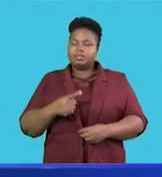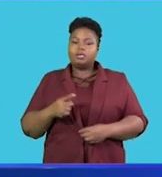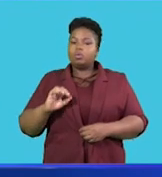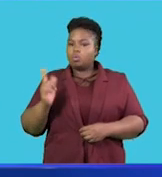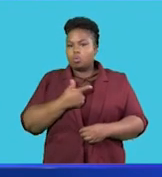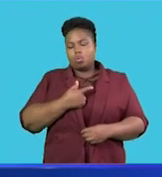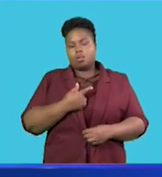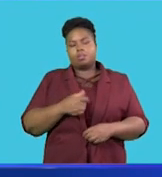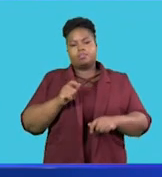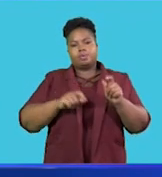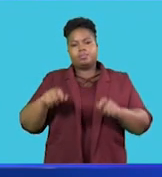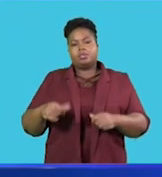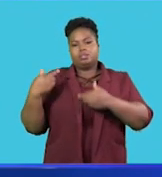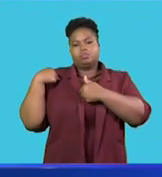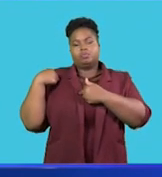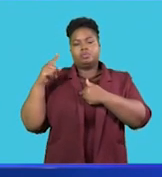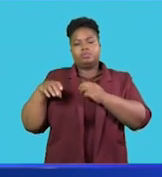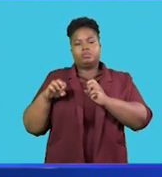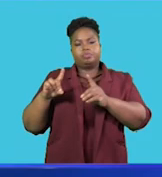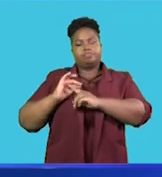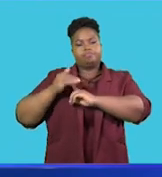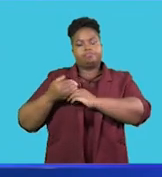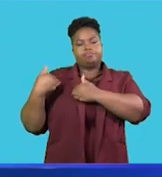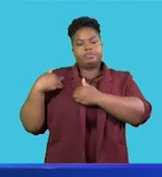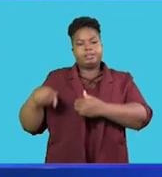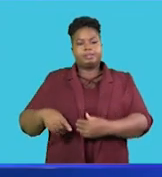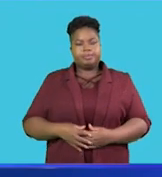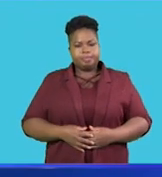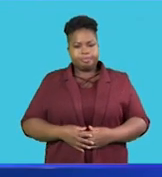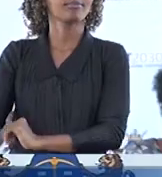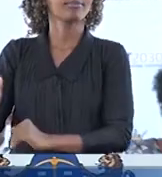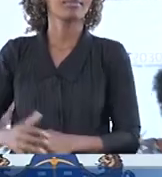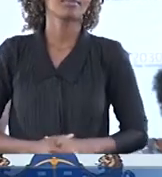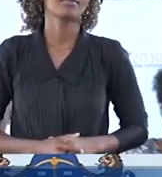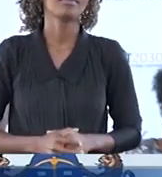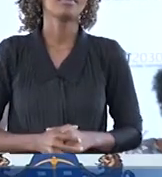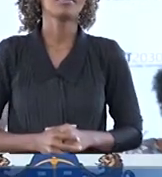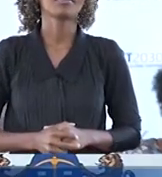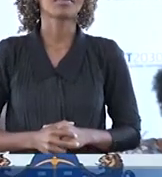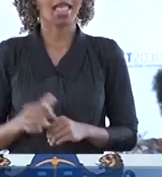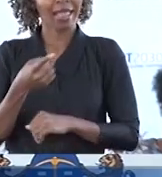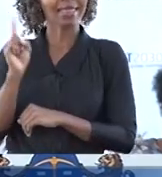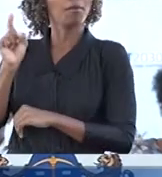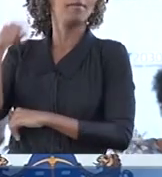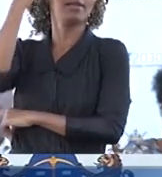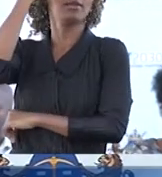jwale gankgolo ke tema ya phumantsho ya thuto le tlhokomelo ya sekolo. They must